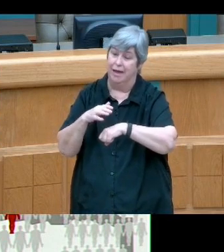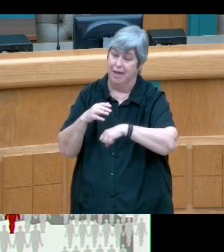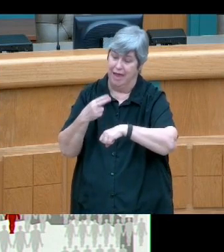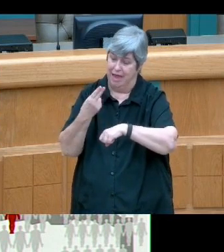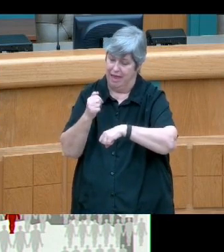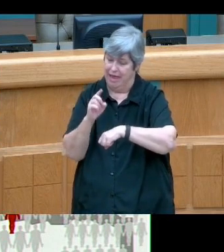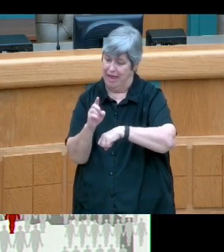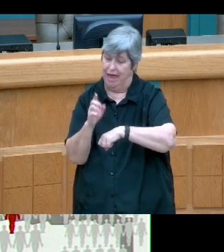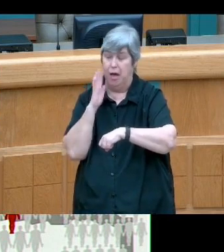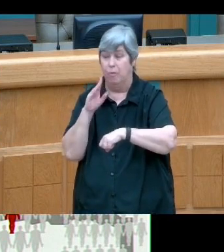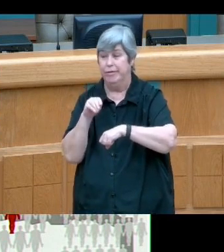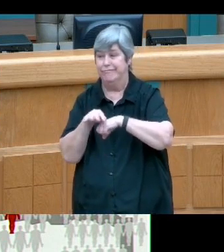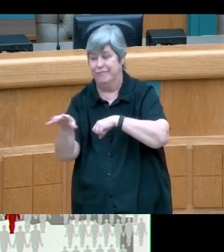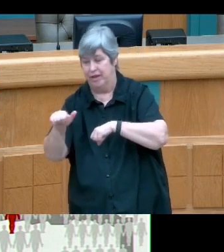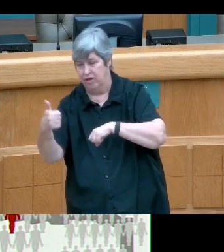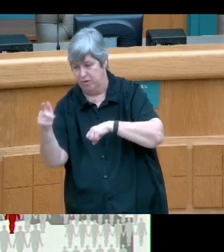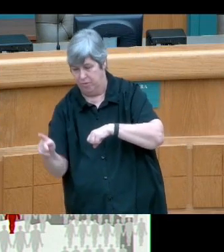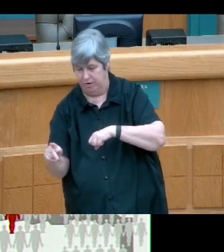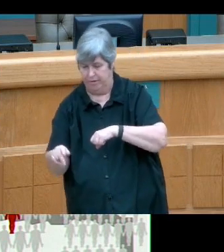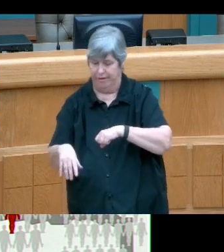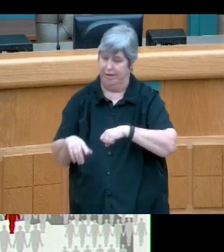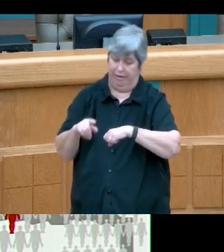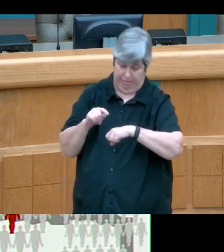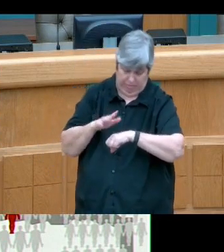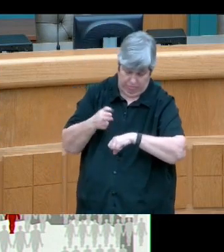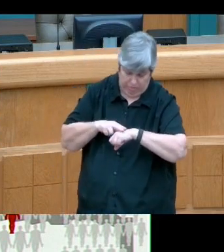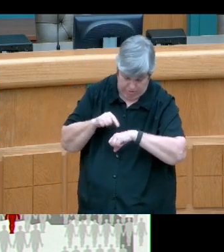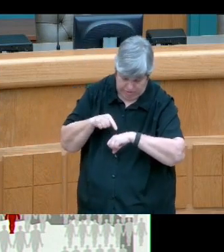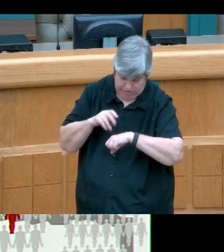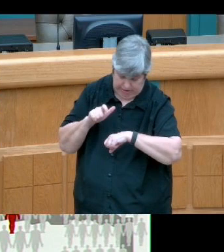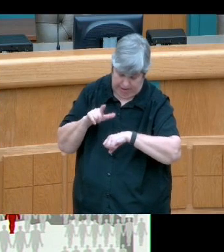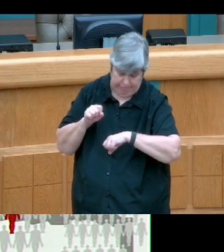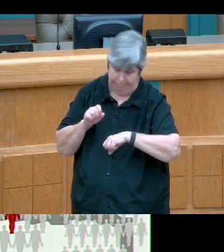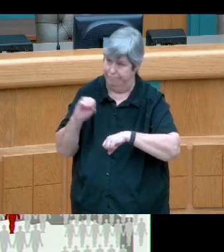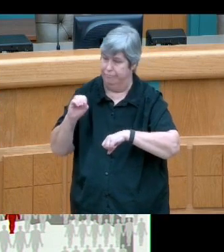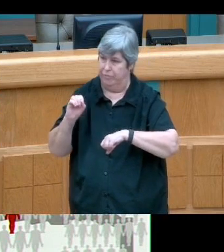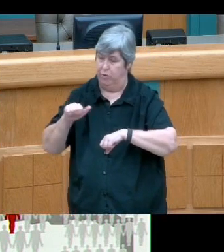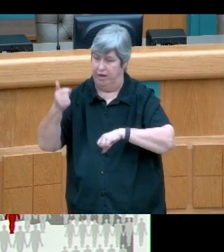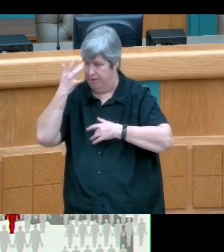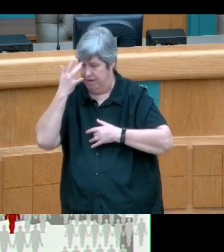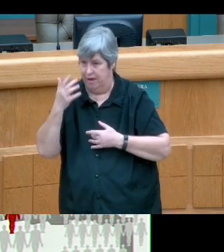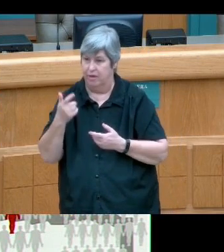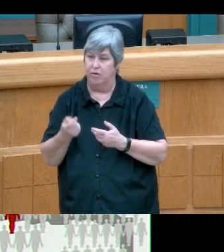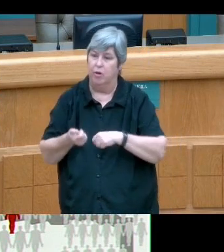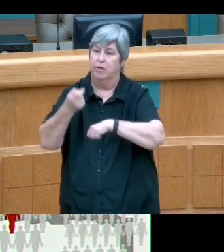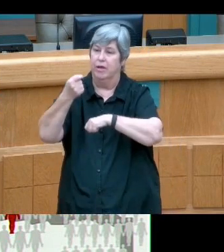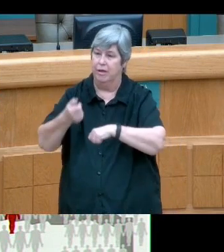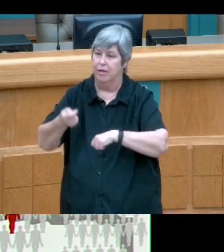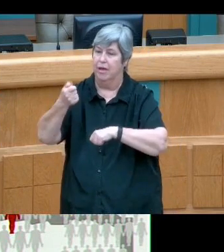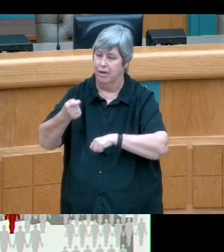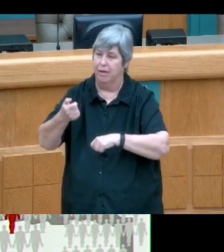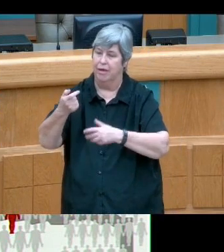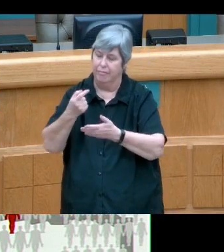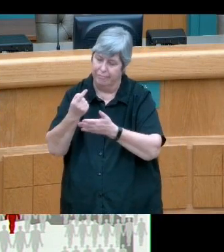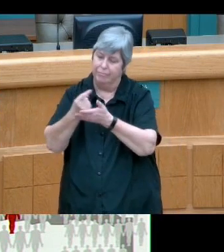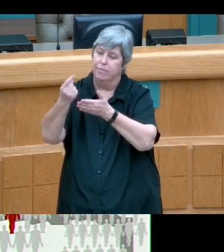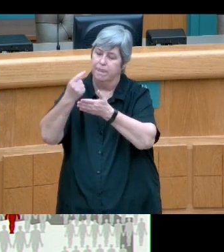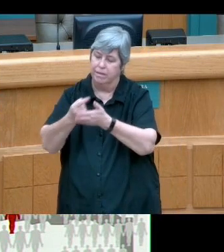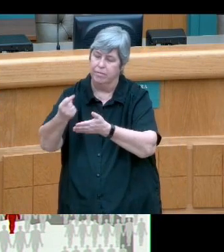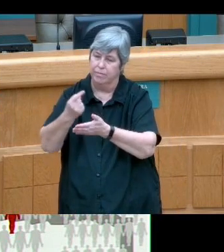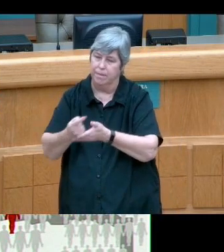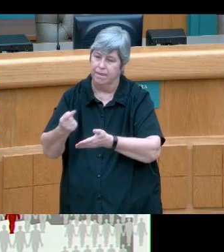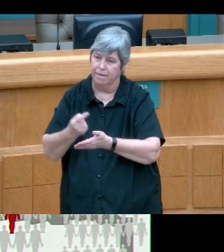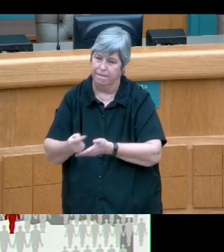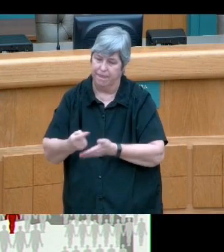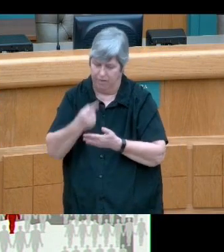not. That's what this means. And what it also means is that through time, we flip the coin week by week, or for